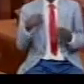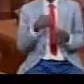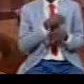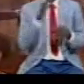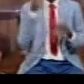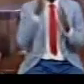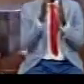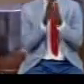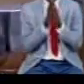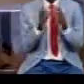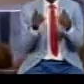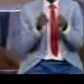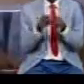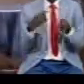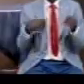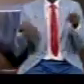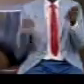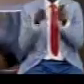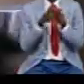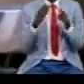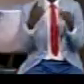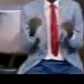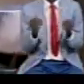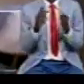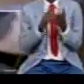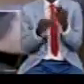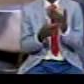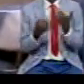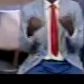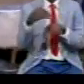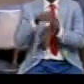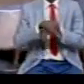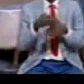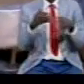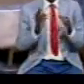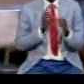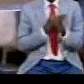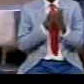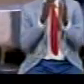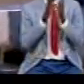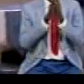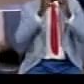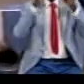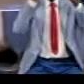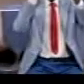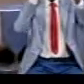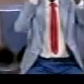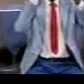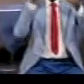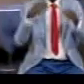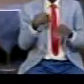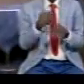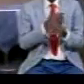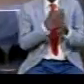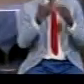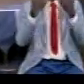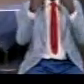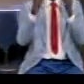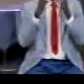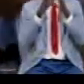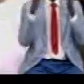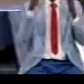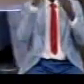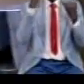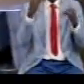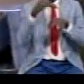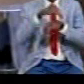we close the meeting tonight. Let us pray. Father, we thank you so much tonight for